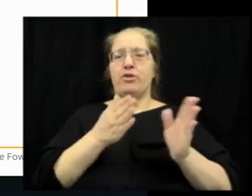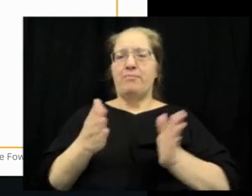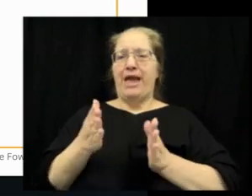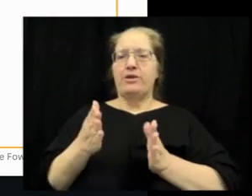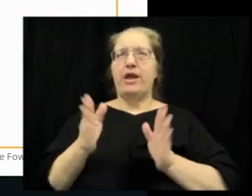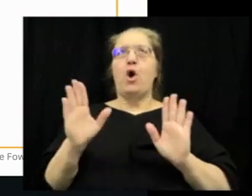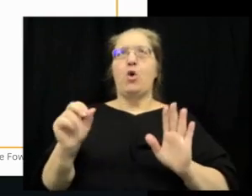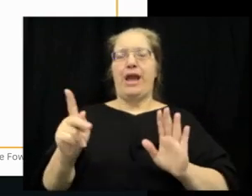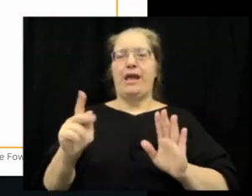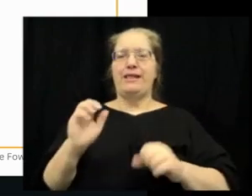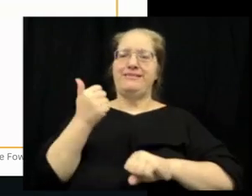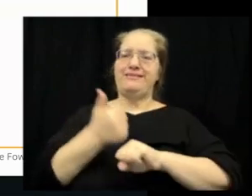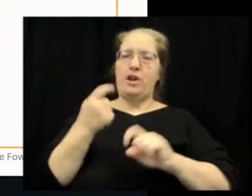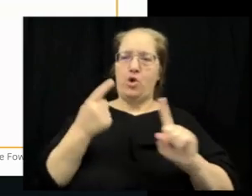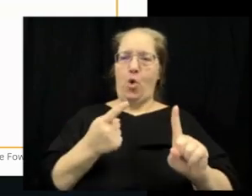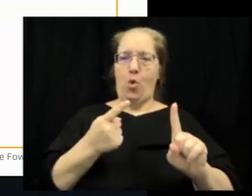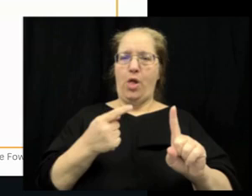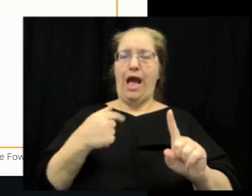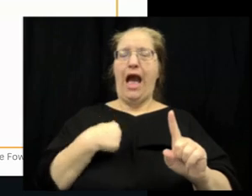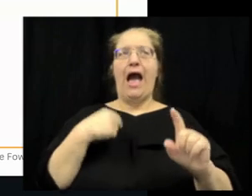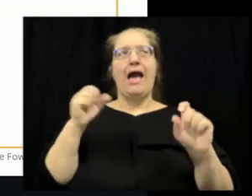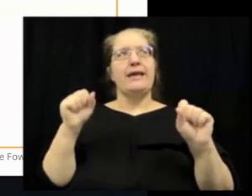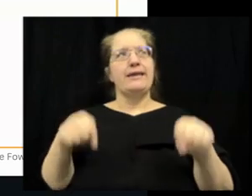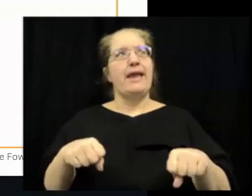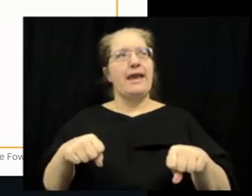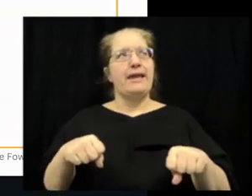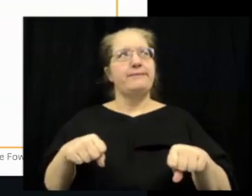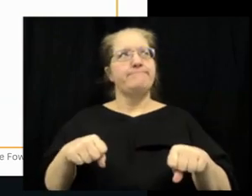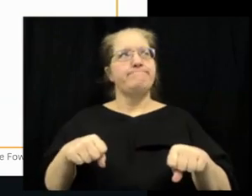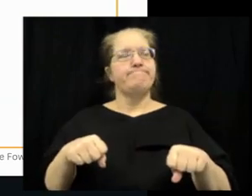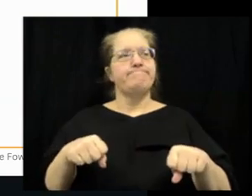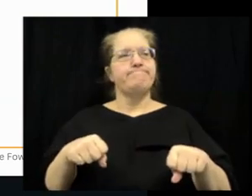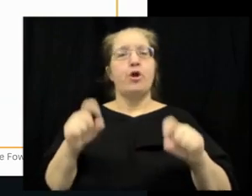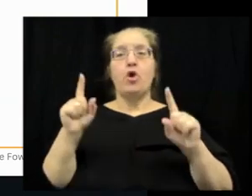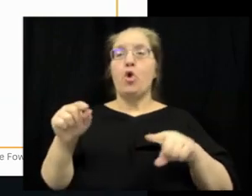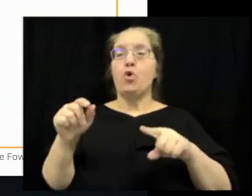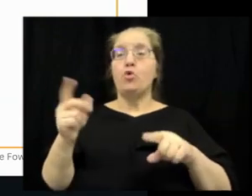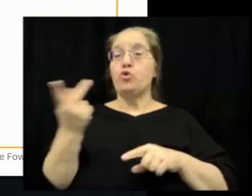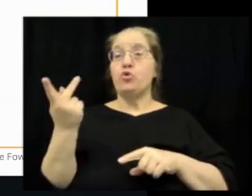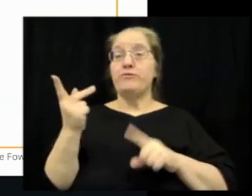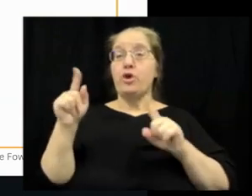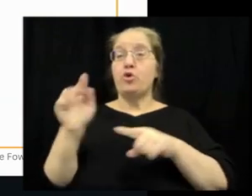goal. Like, I can take you to the movies this weekend.